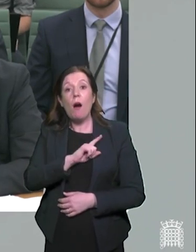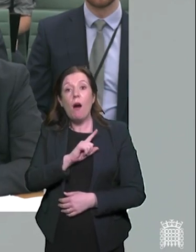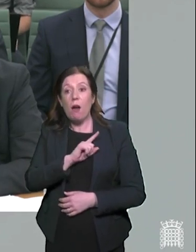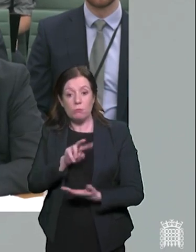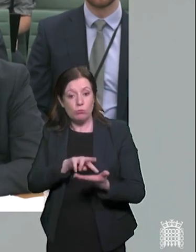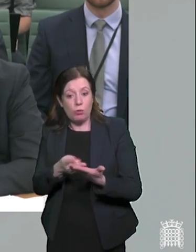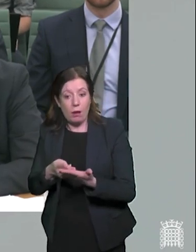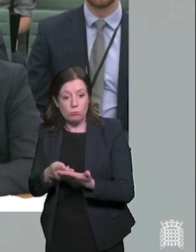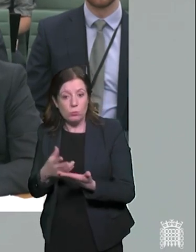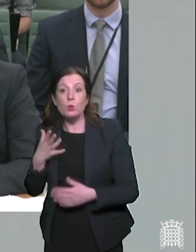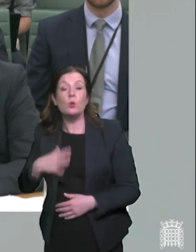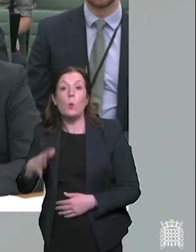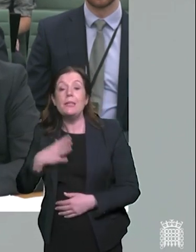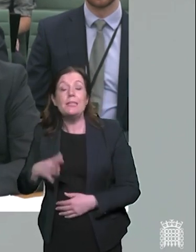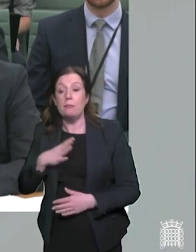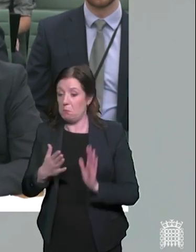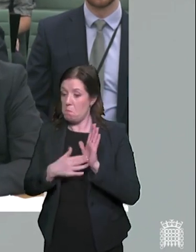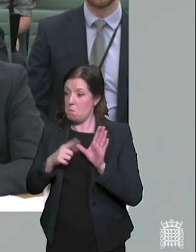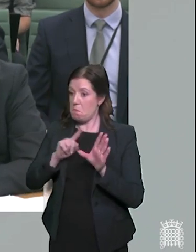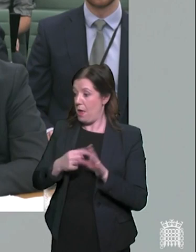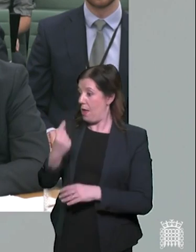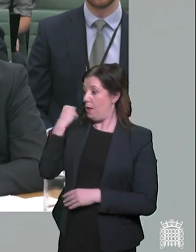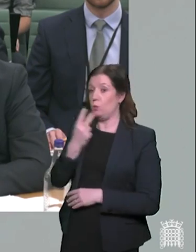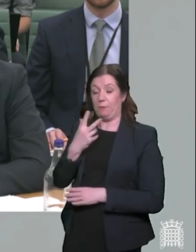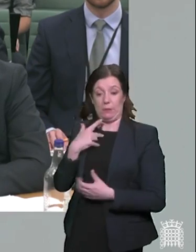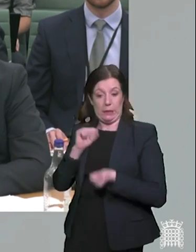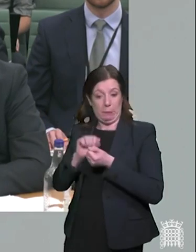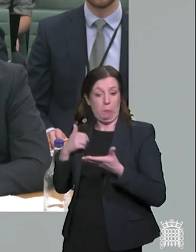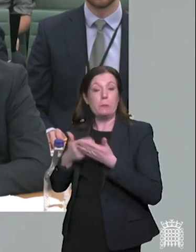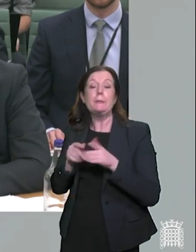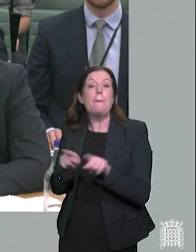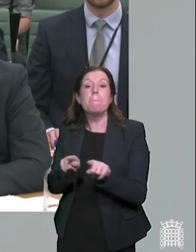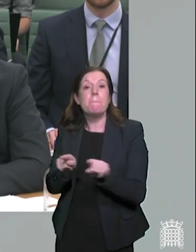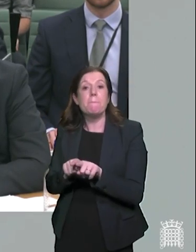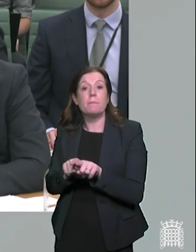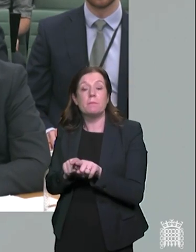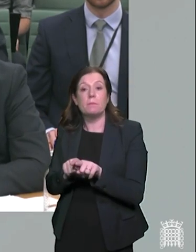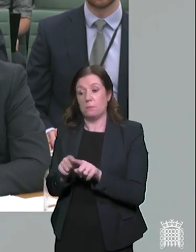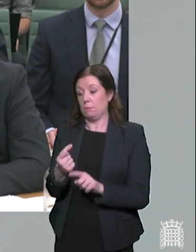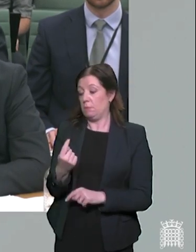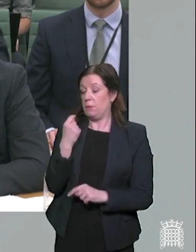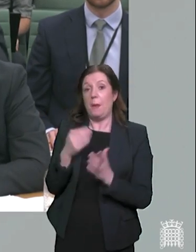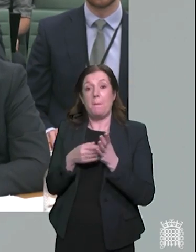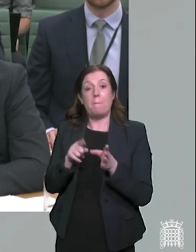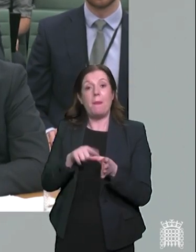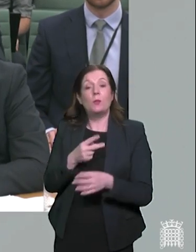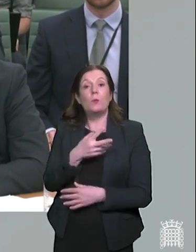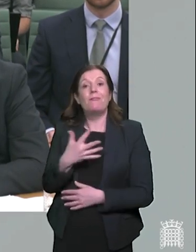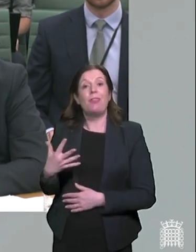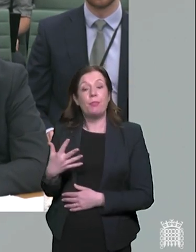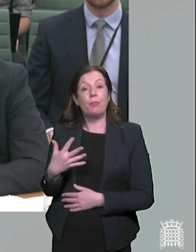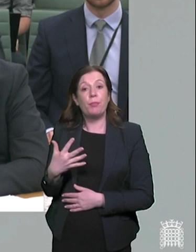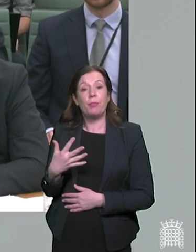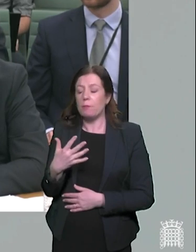withdraw what I said on May the 25th. Because at that stage, on May the 25th, I was in possession